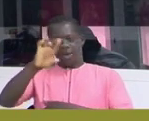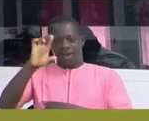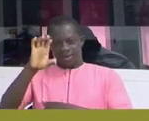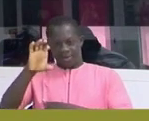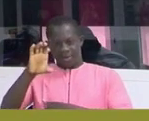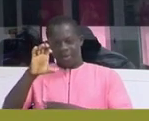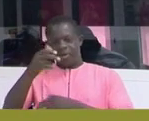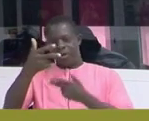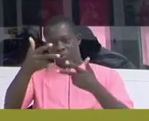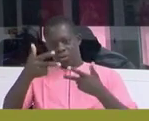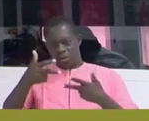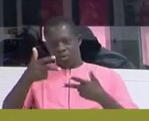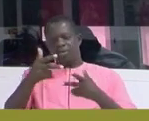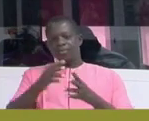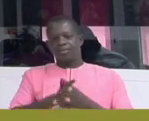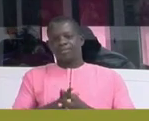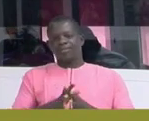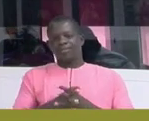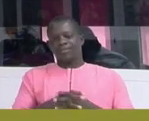Welcome to the